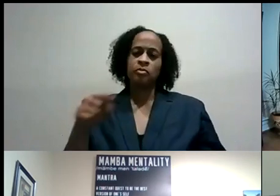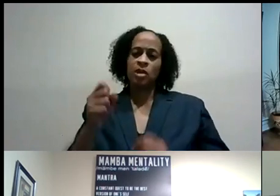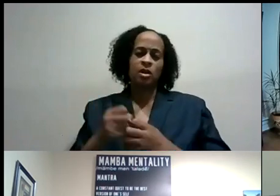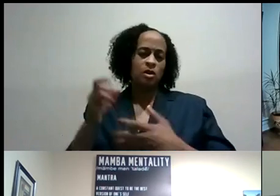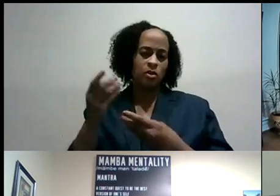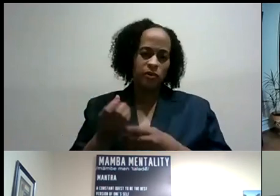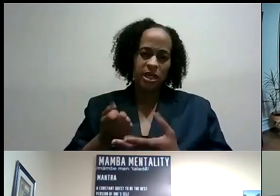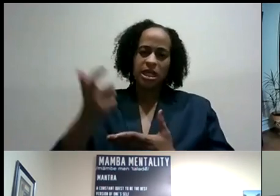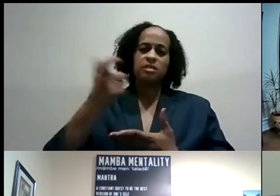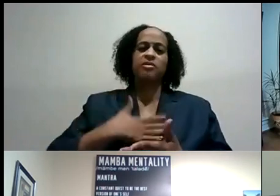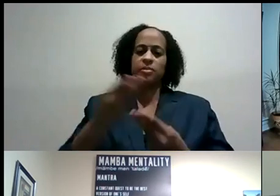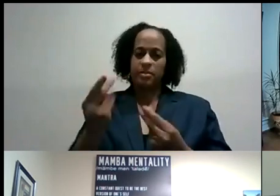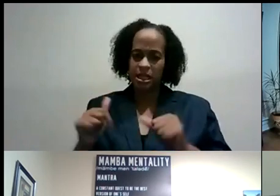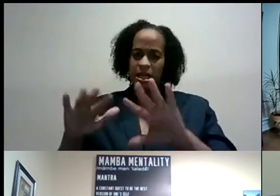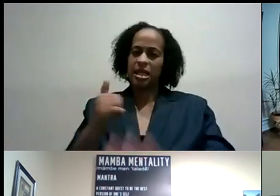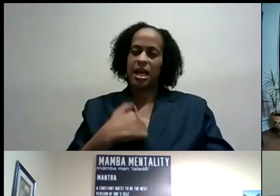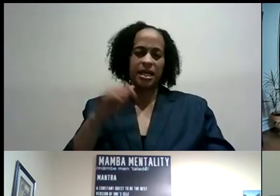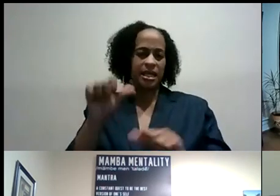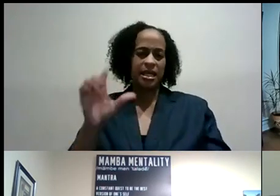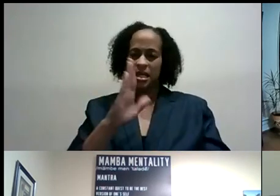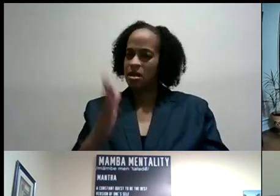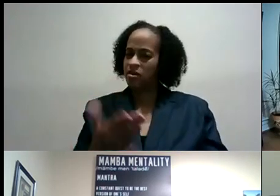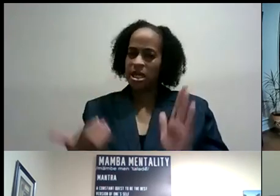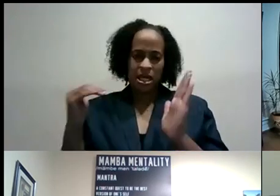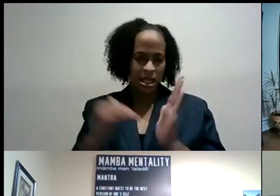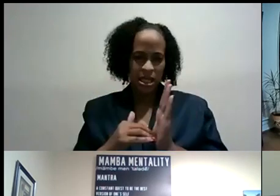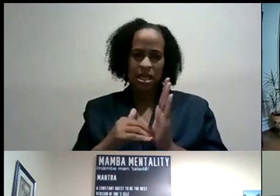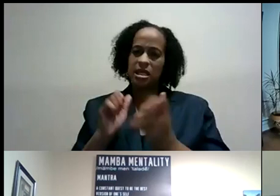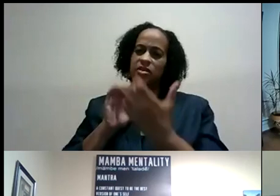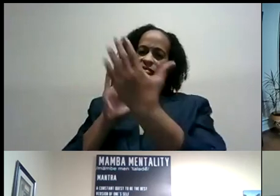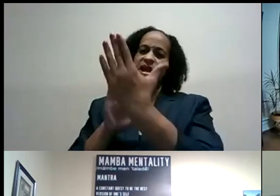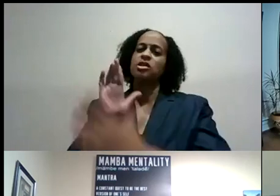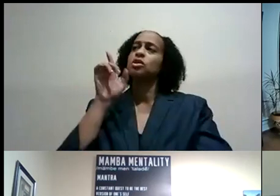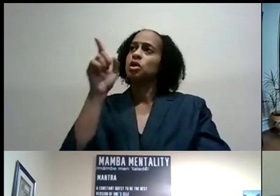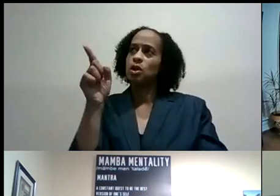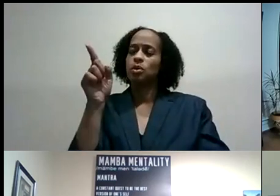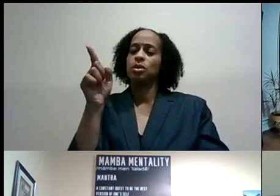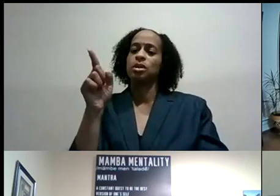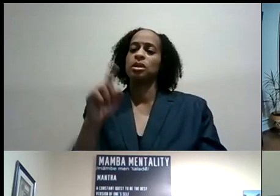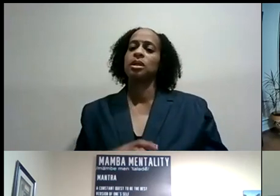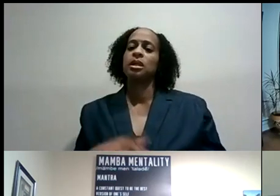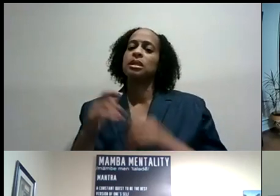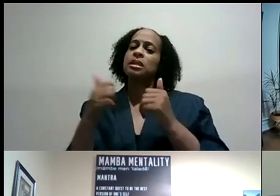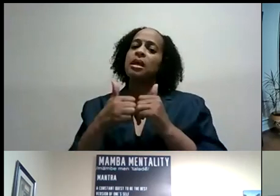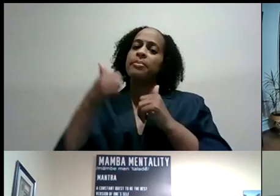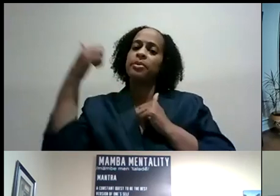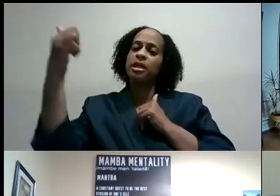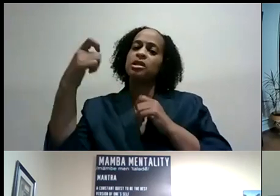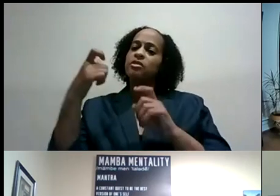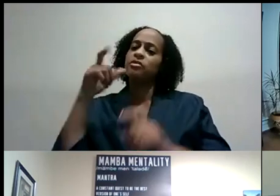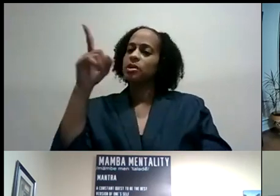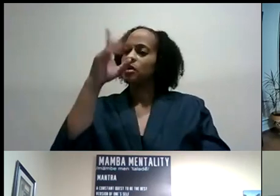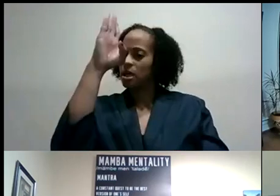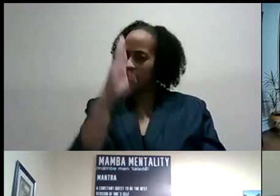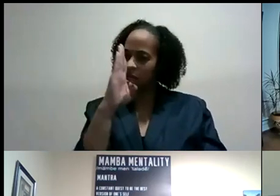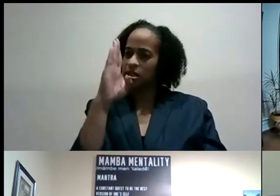land and I can never again face you. This separation from you, God,